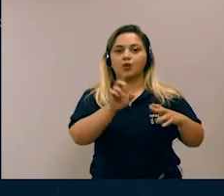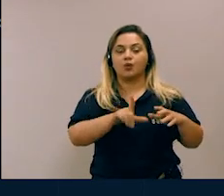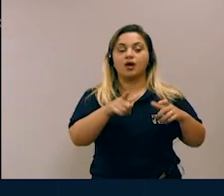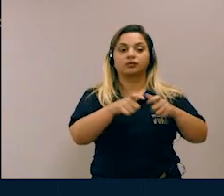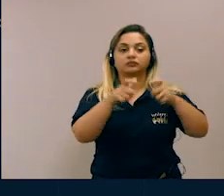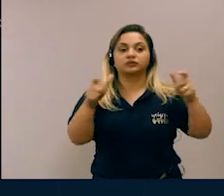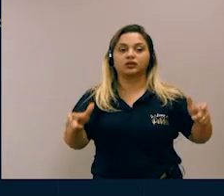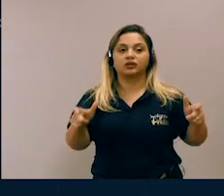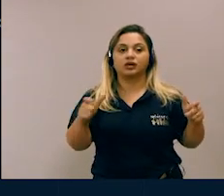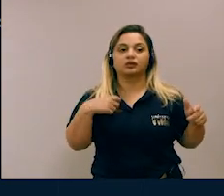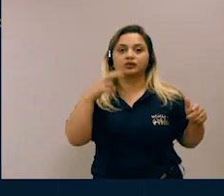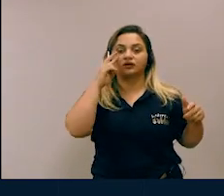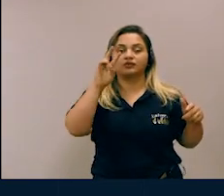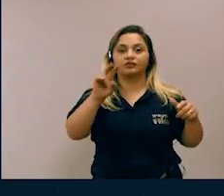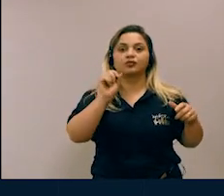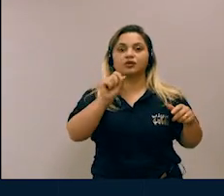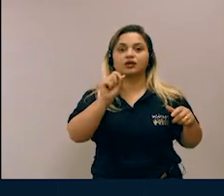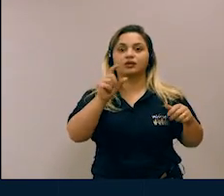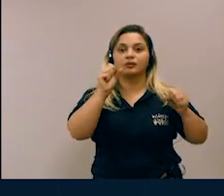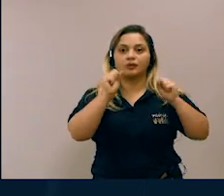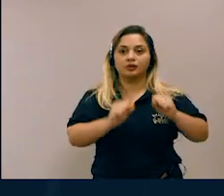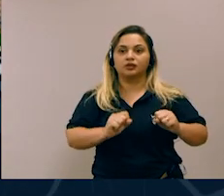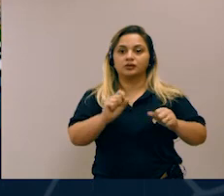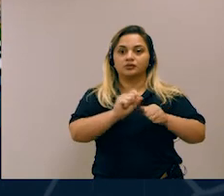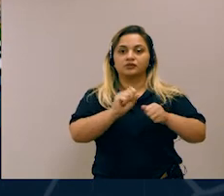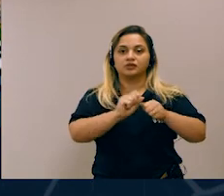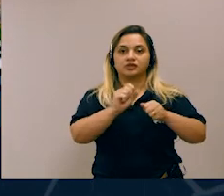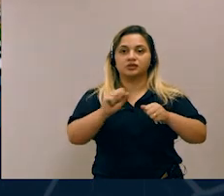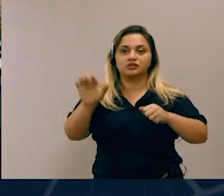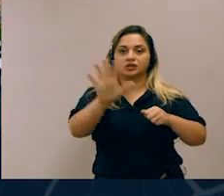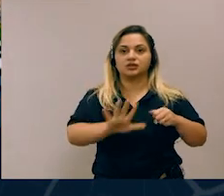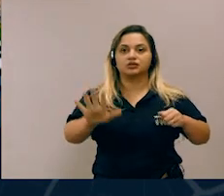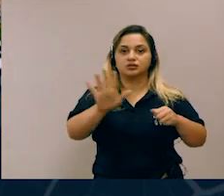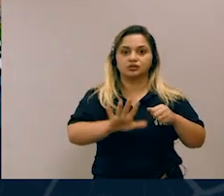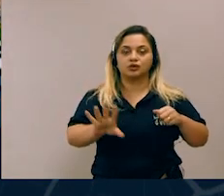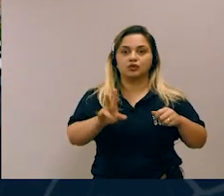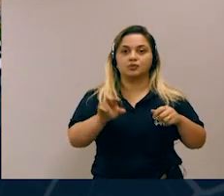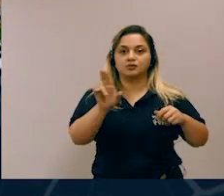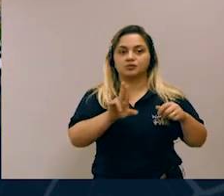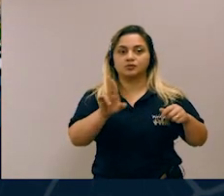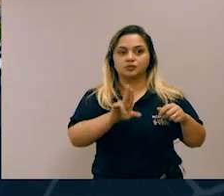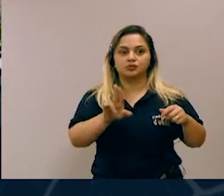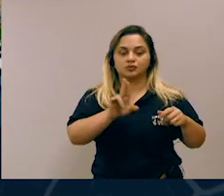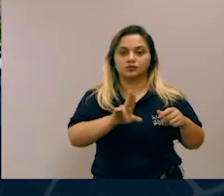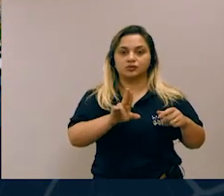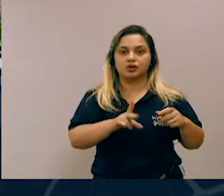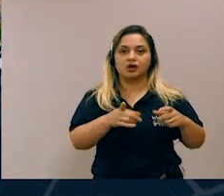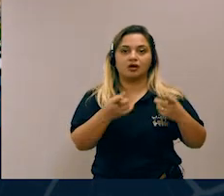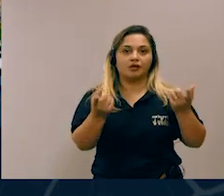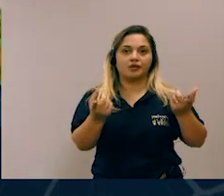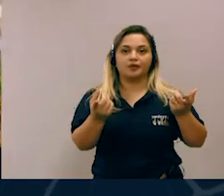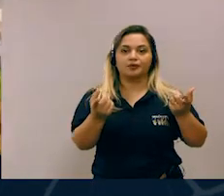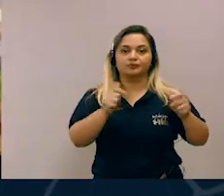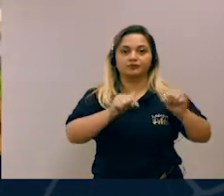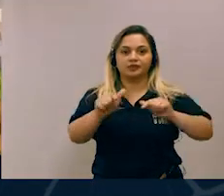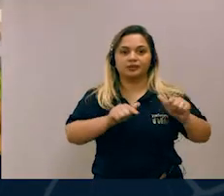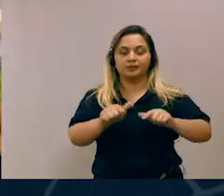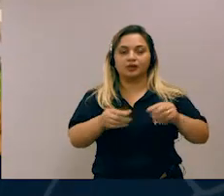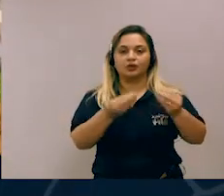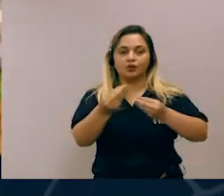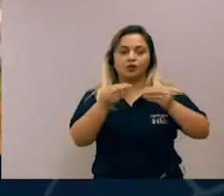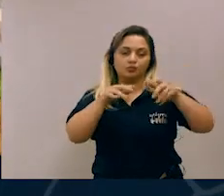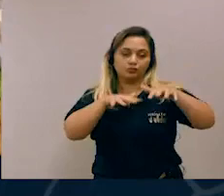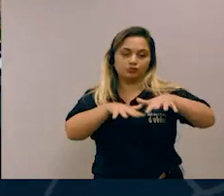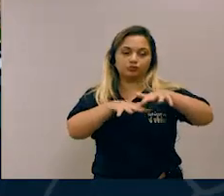So in the beginning, we decided to use some drones. We tried to figure out how does the congestion happen and what are the